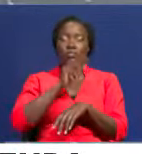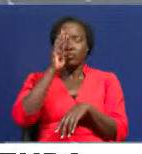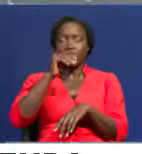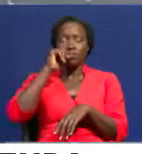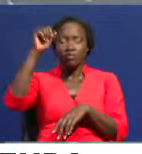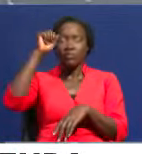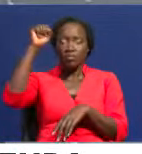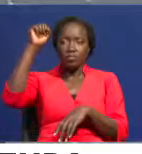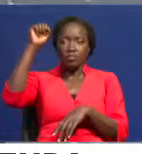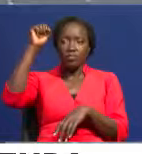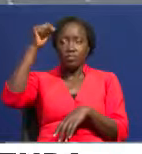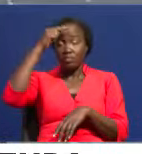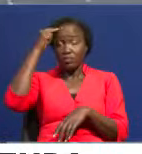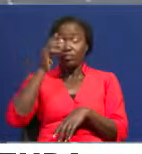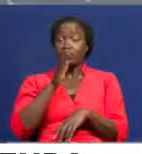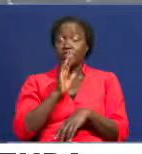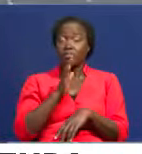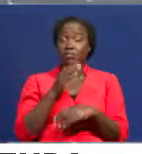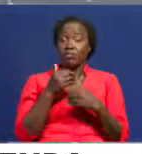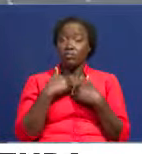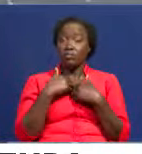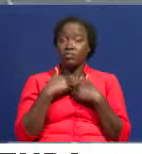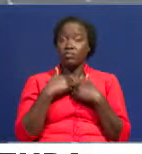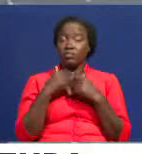political goodwill, because as we speak, we have